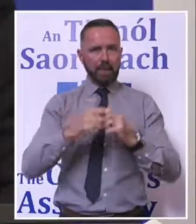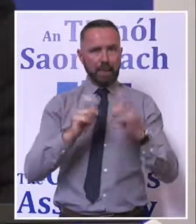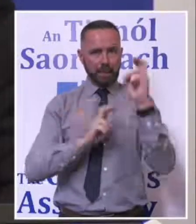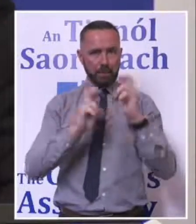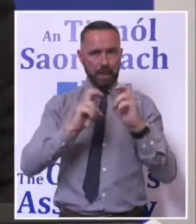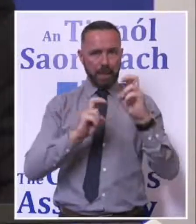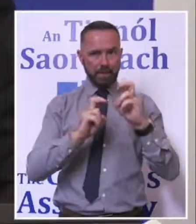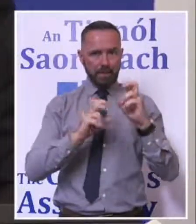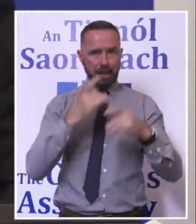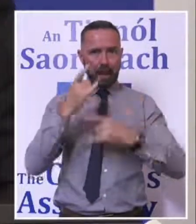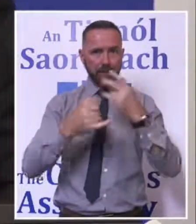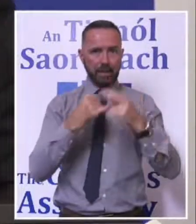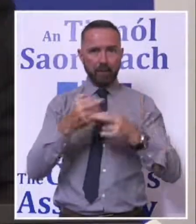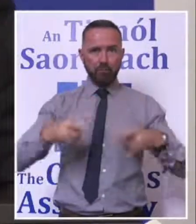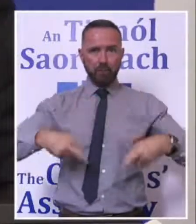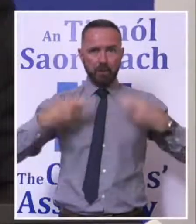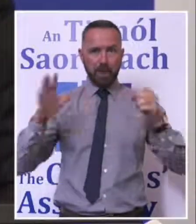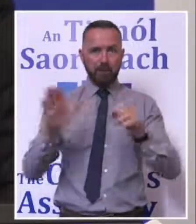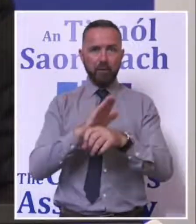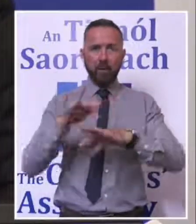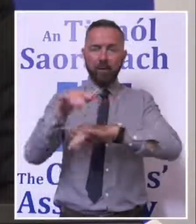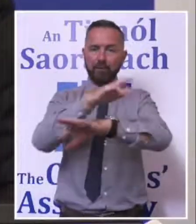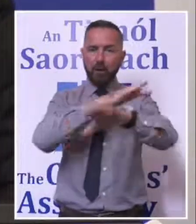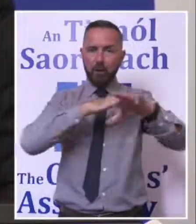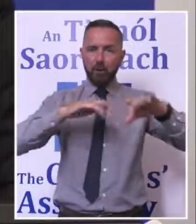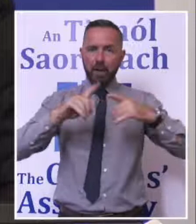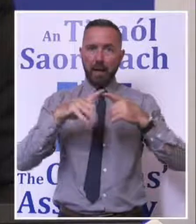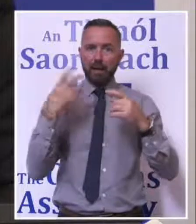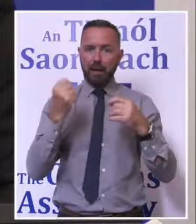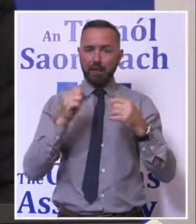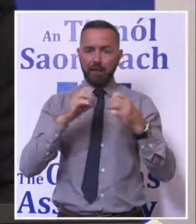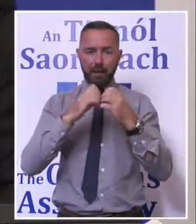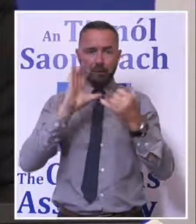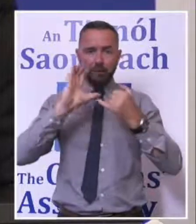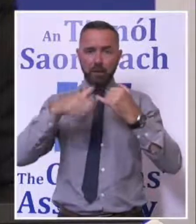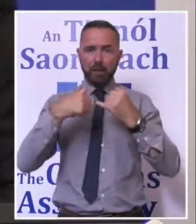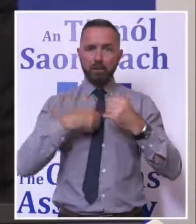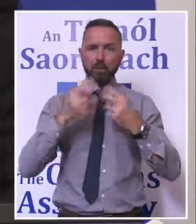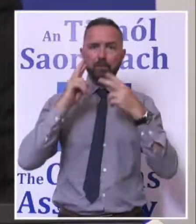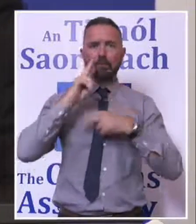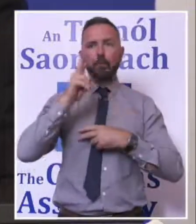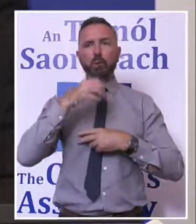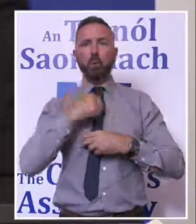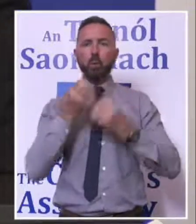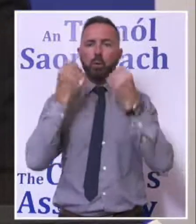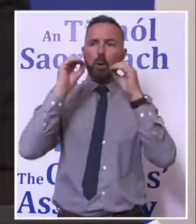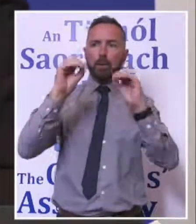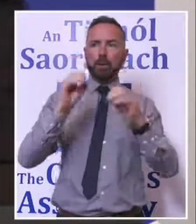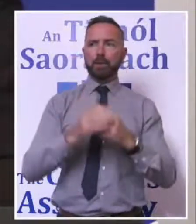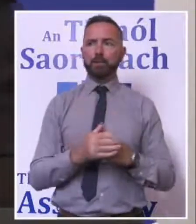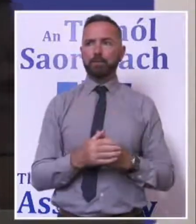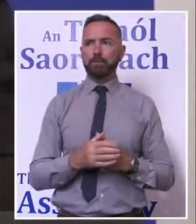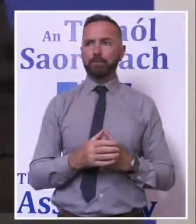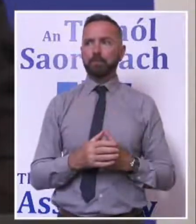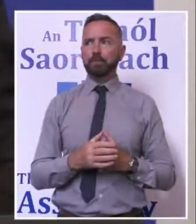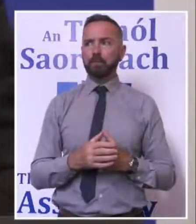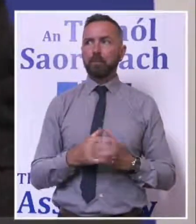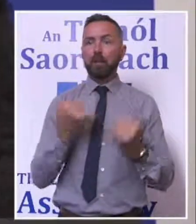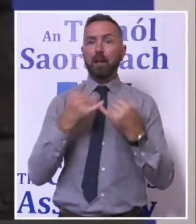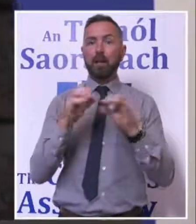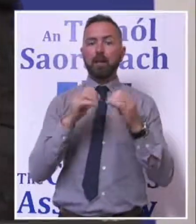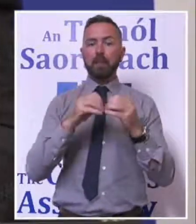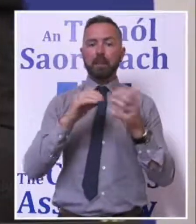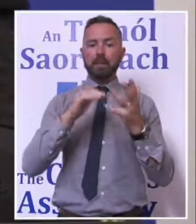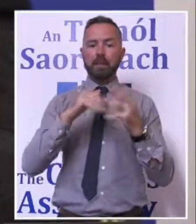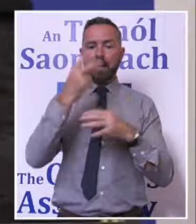in a respectful environment and that they were given every opportunity to voice their opinion and that the process was scrupulously fair. So, as I said last